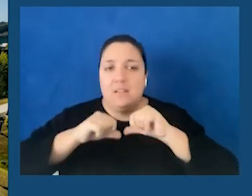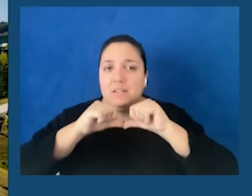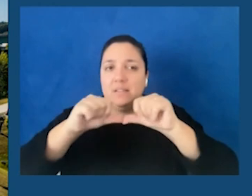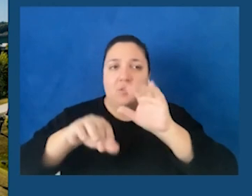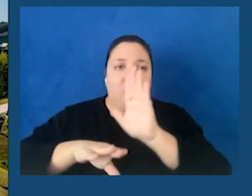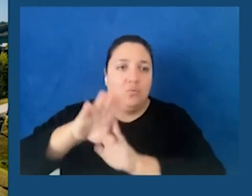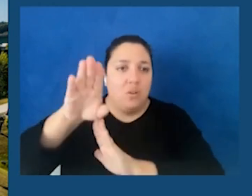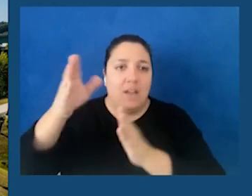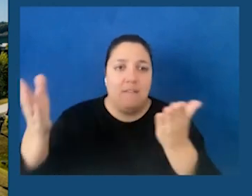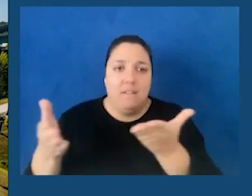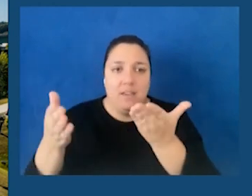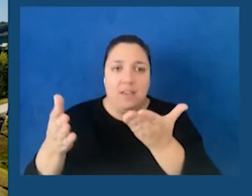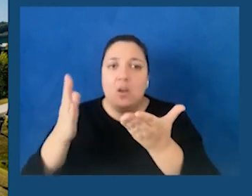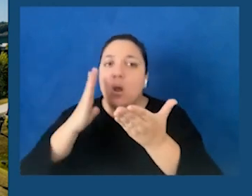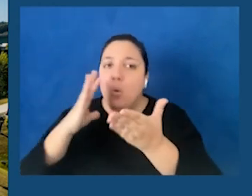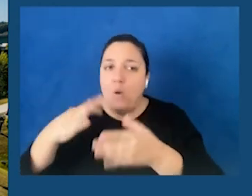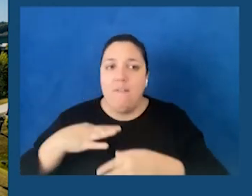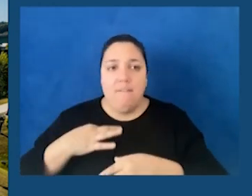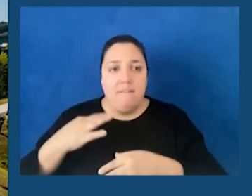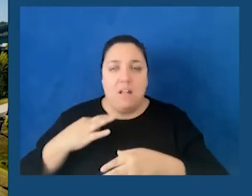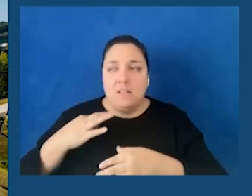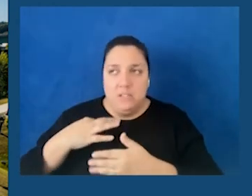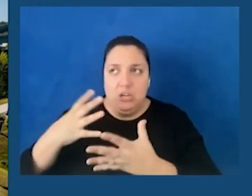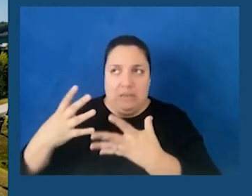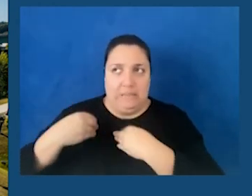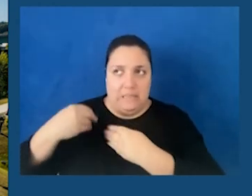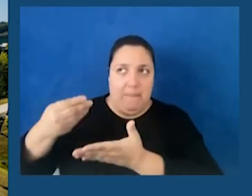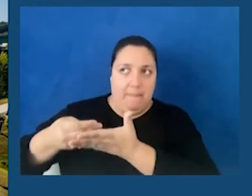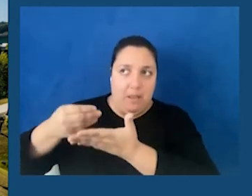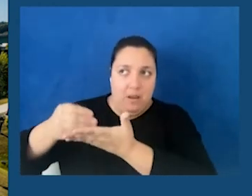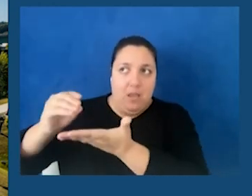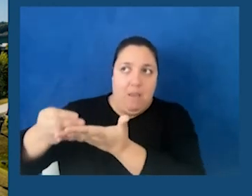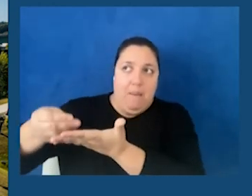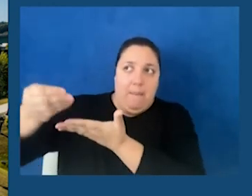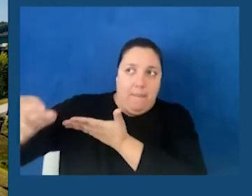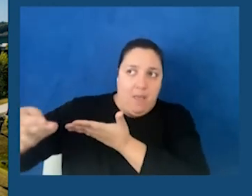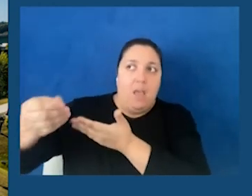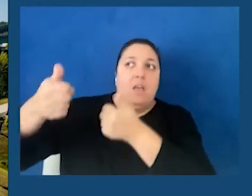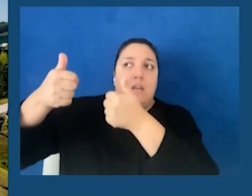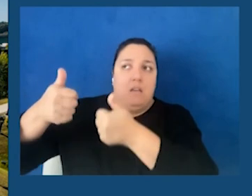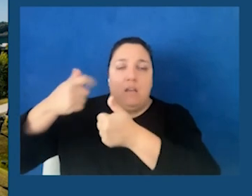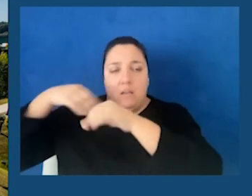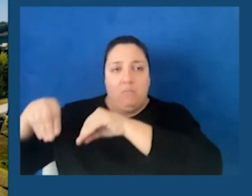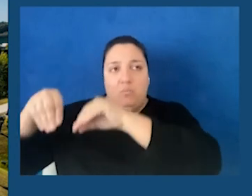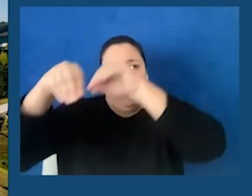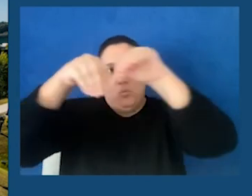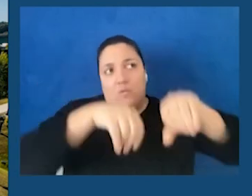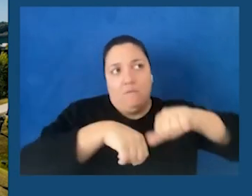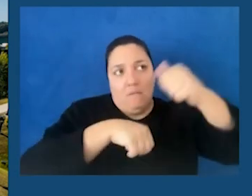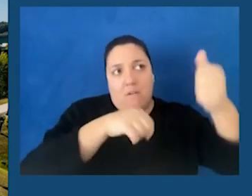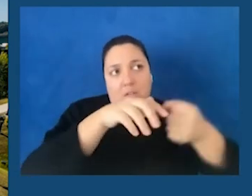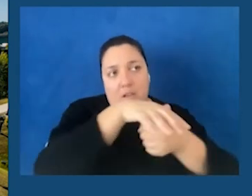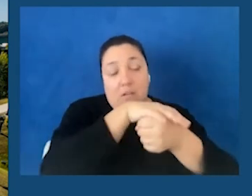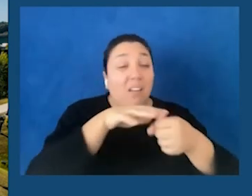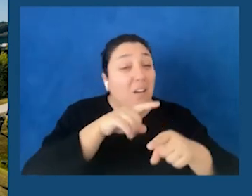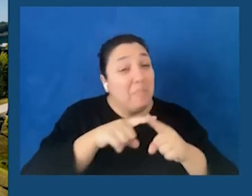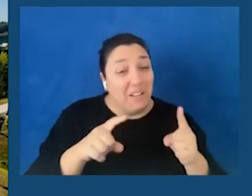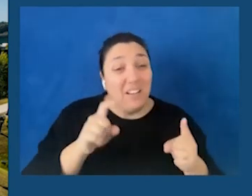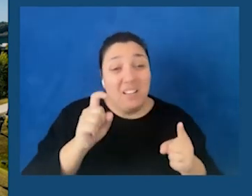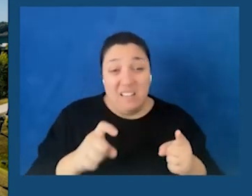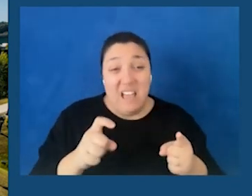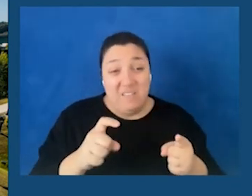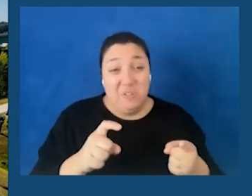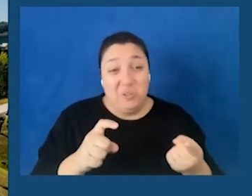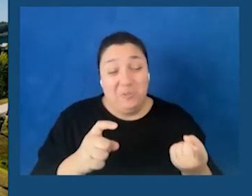we're going to go for the voluntary buyout. So we'll work with communities. This is not mandatory, it's voluntary, but I think we have to start dealing with the realities of